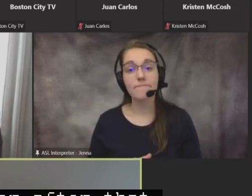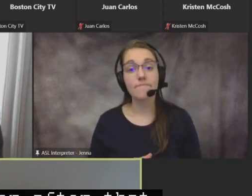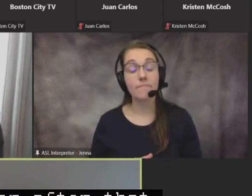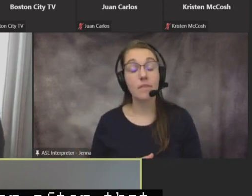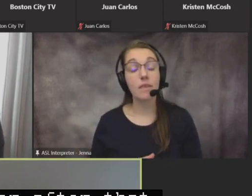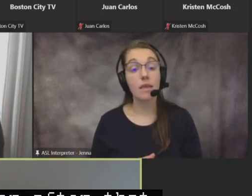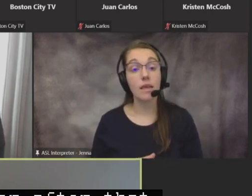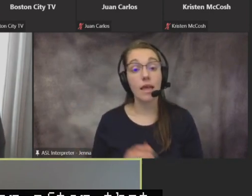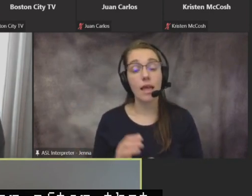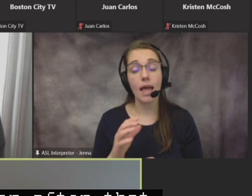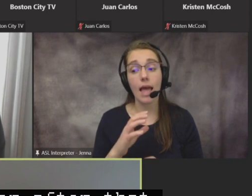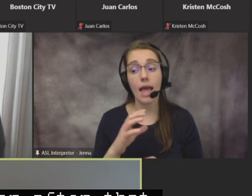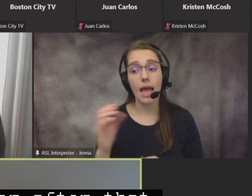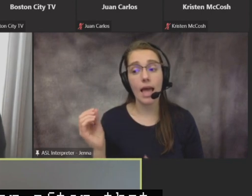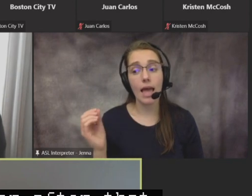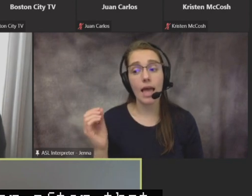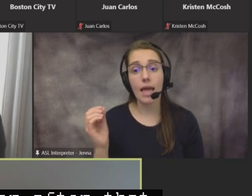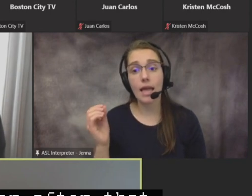The last I knew,